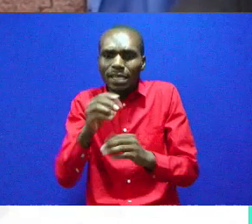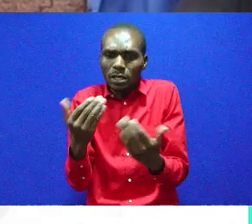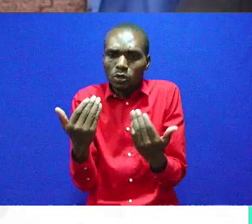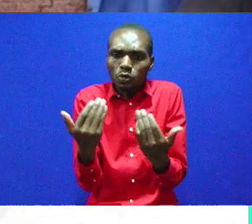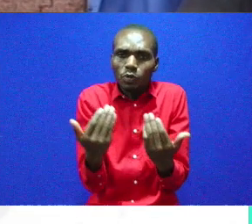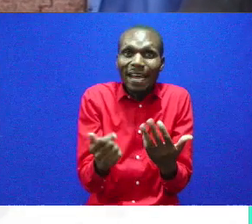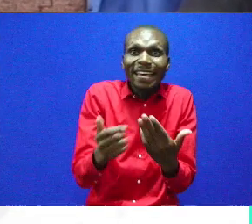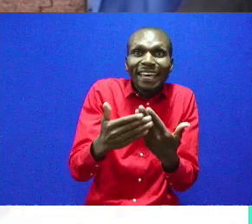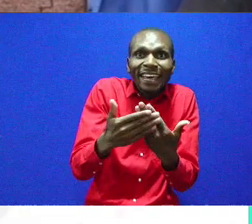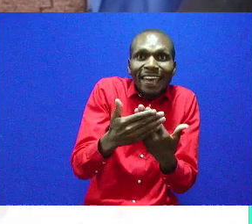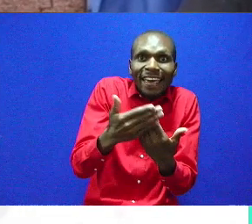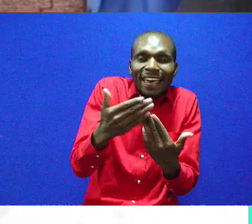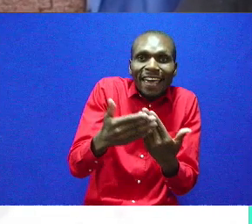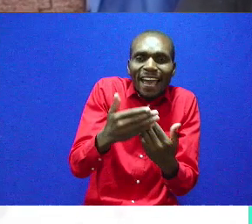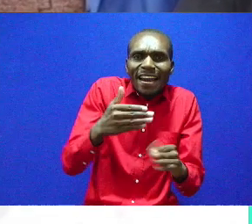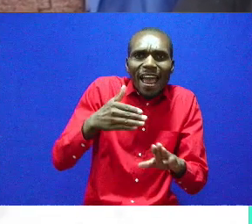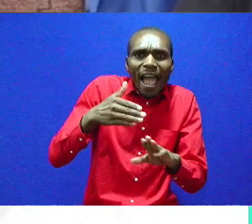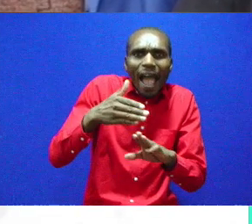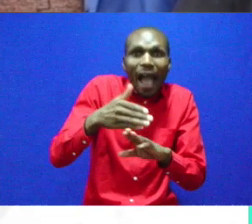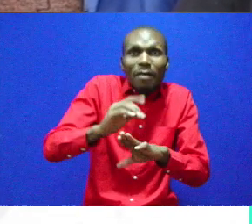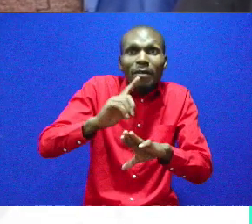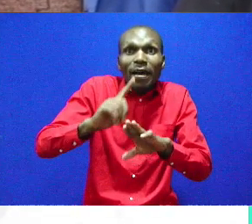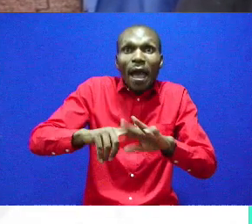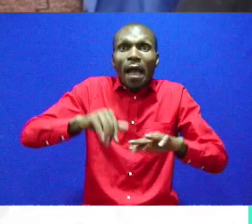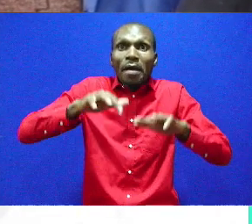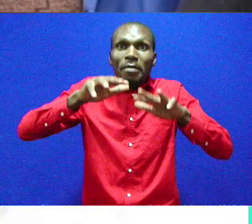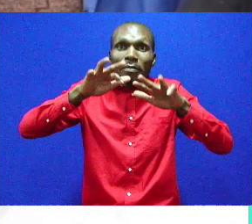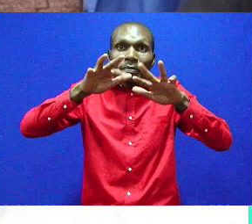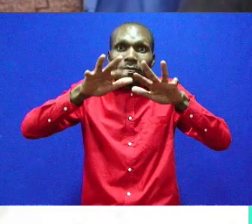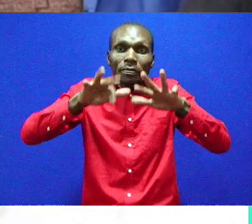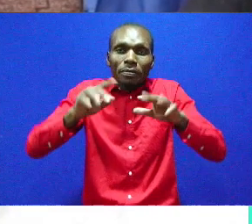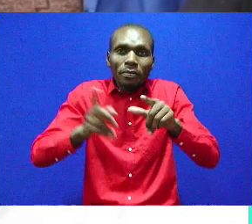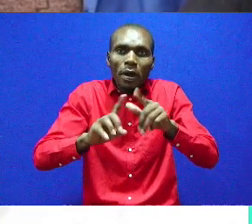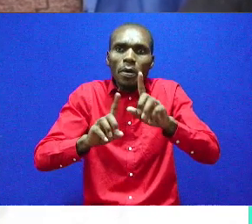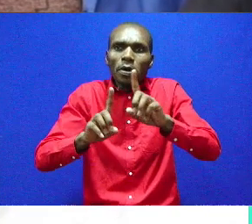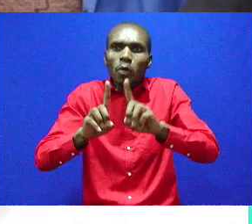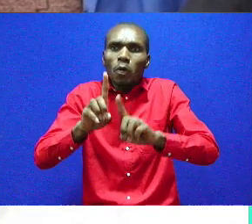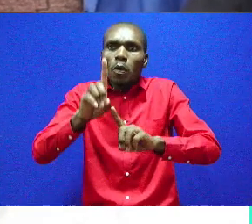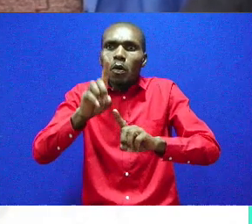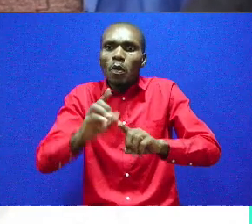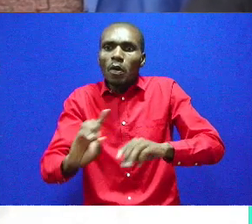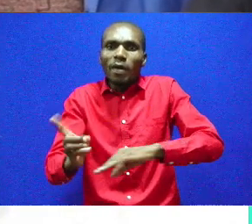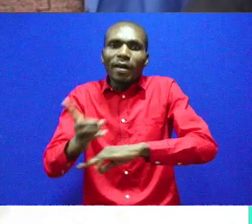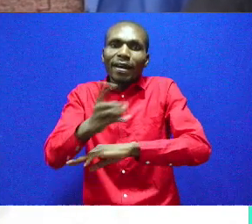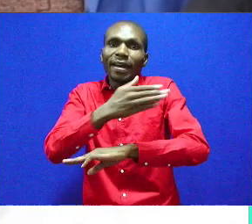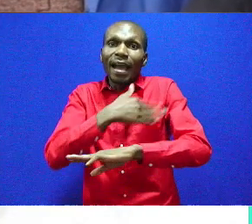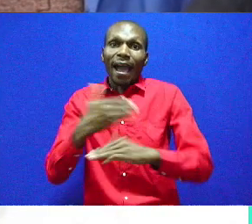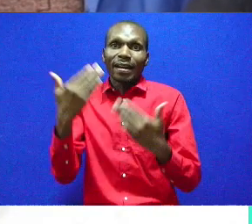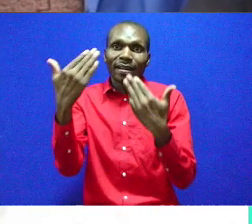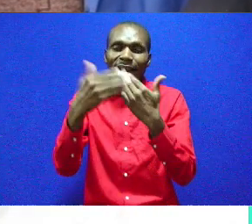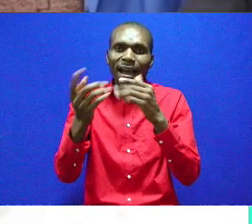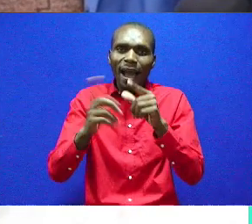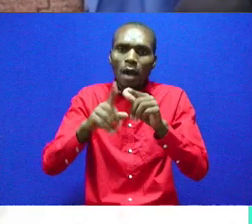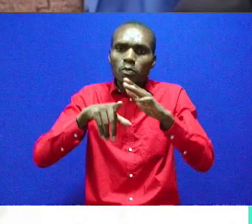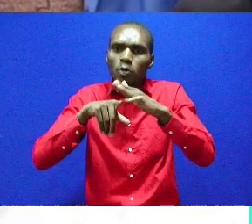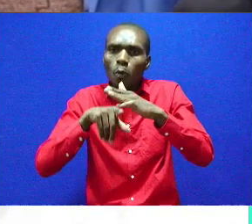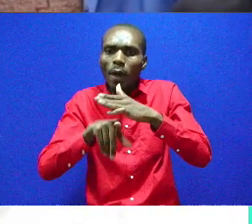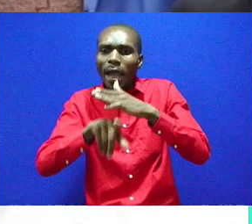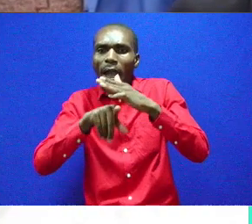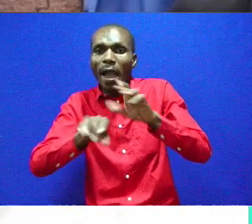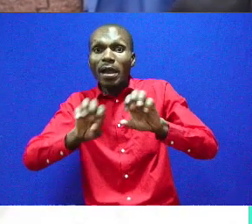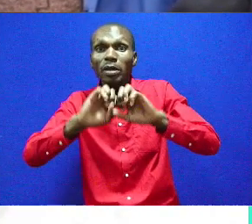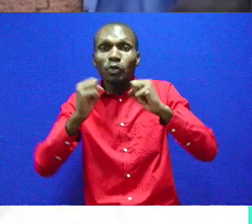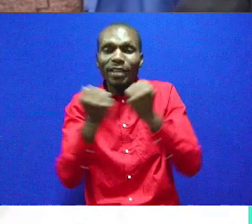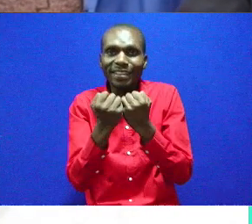nendwe nonyeke erenga kiembure nene. Ngoto gutara butuko na mugaso twabikire kibuti. Bona goto wetemeche na ende